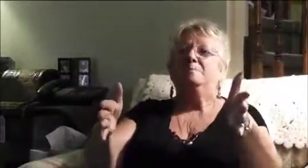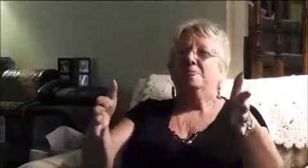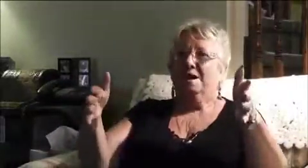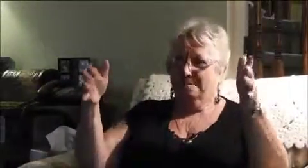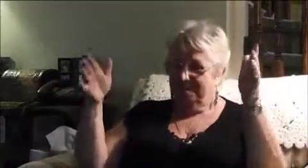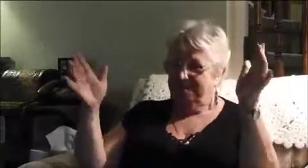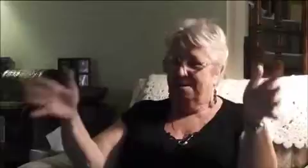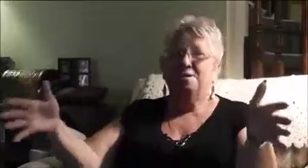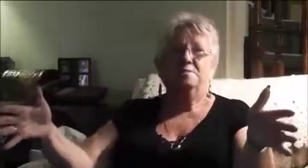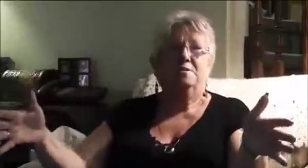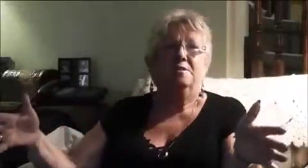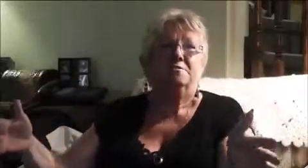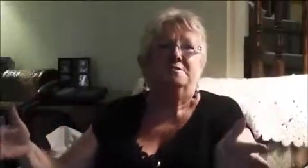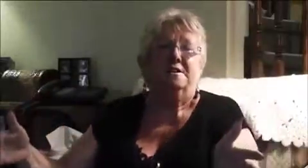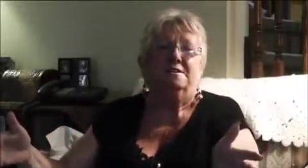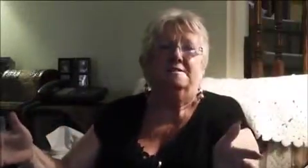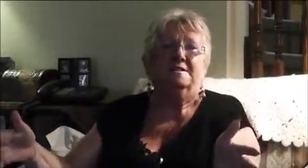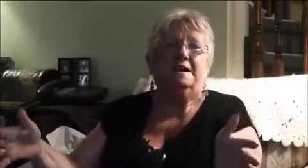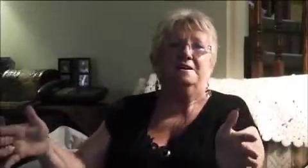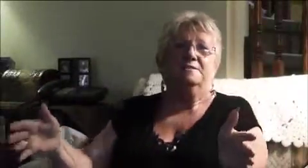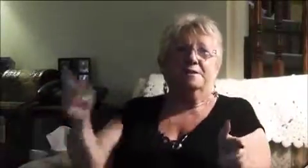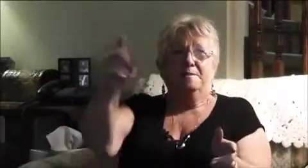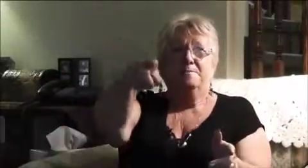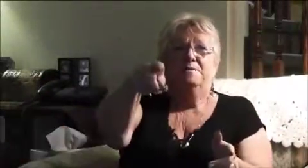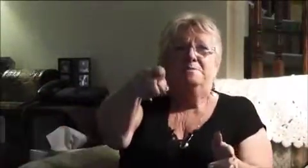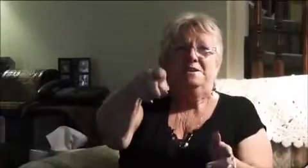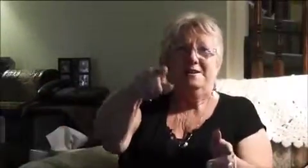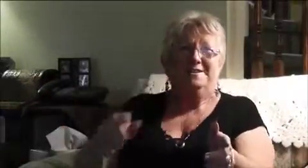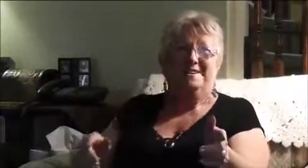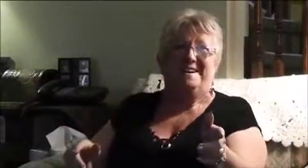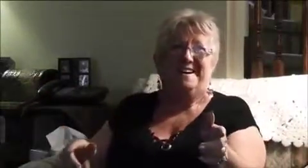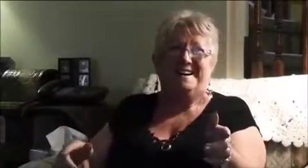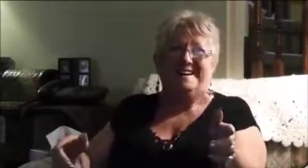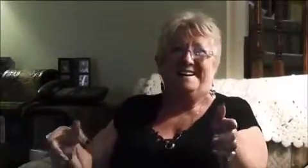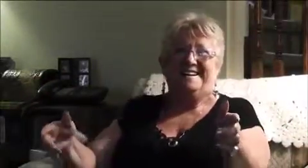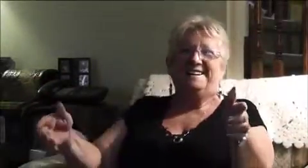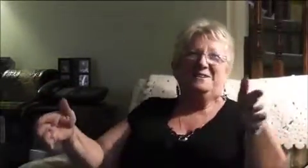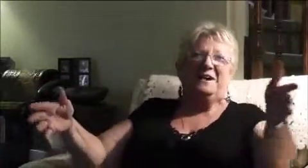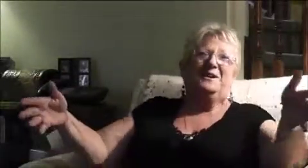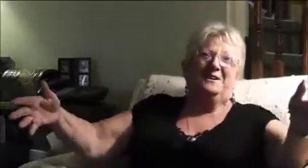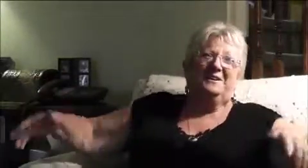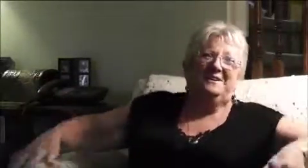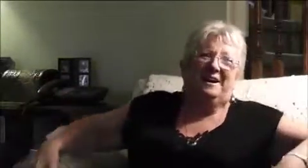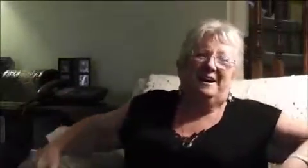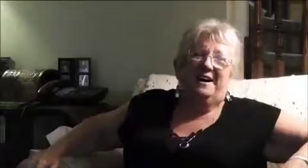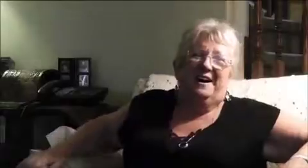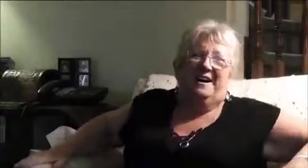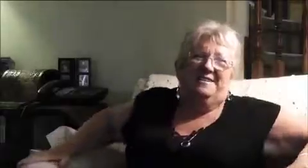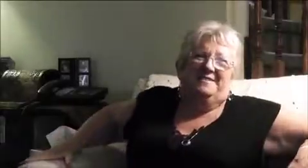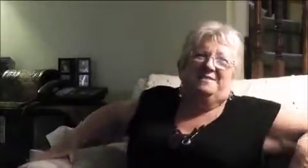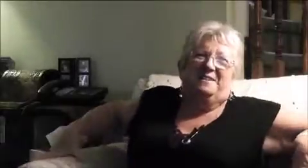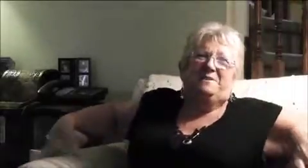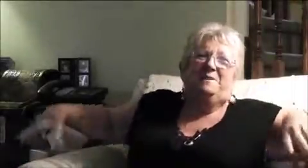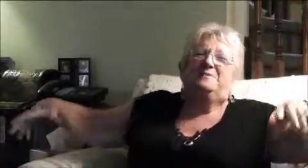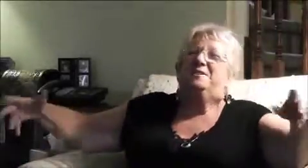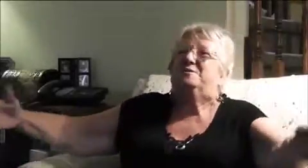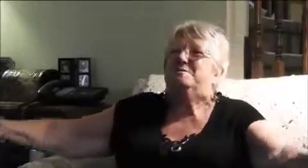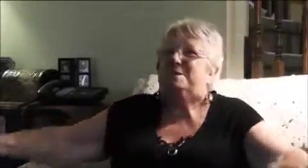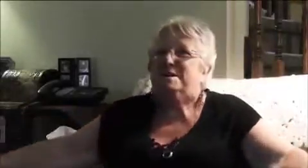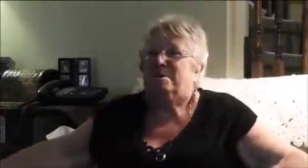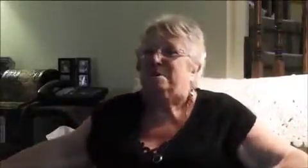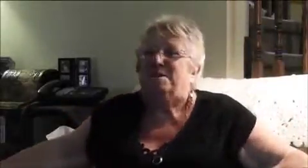beginning. I'm going to be in Hollywood on Oscar night, and you're coming with me, Doug. Oh, are you kidding? No, I'll wear a tuxedo for sure. Sometimes